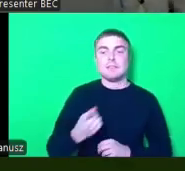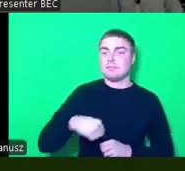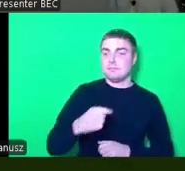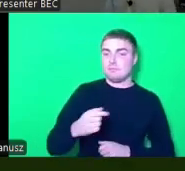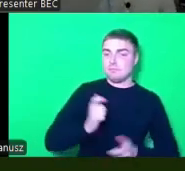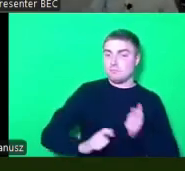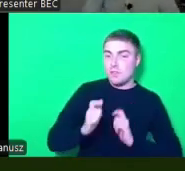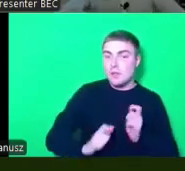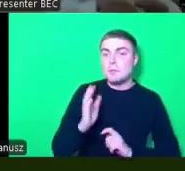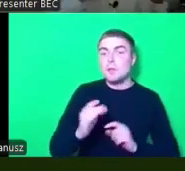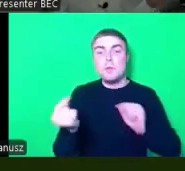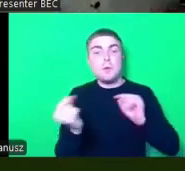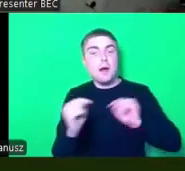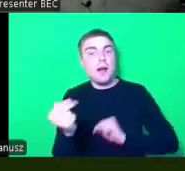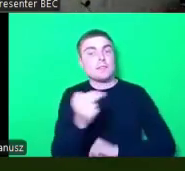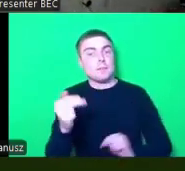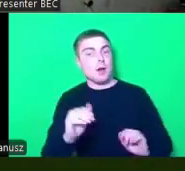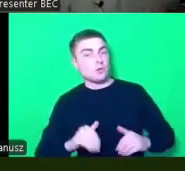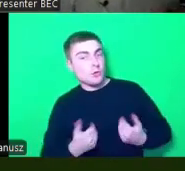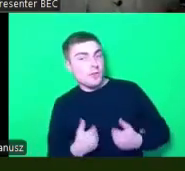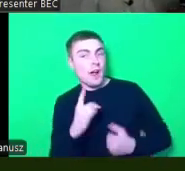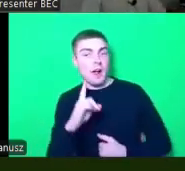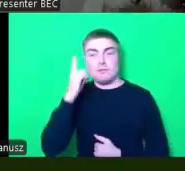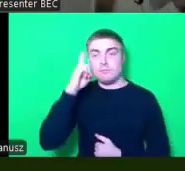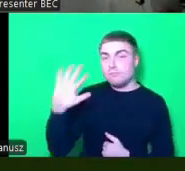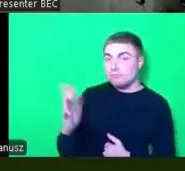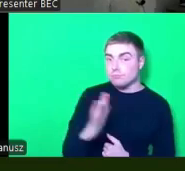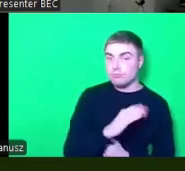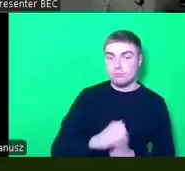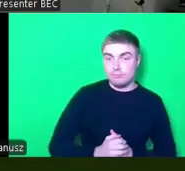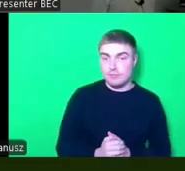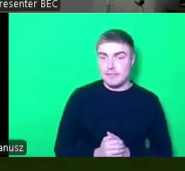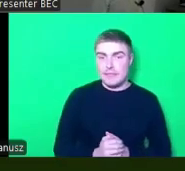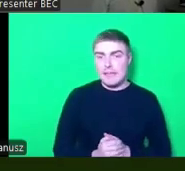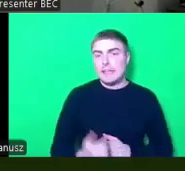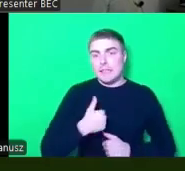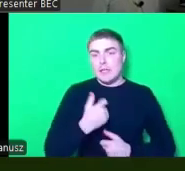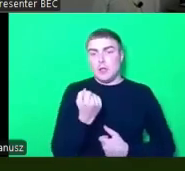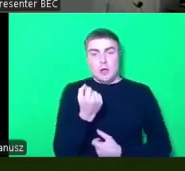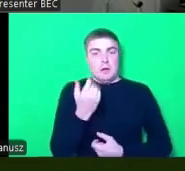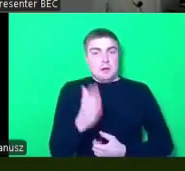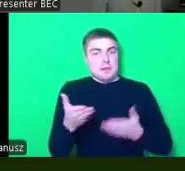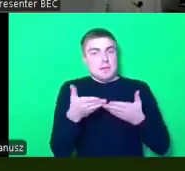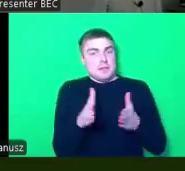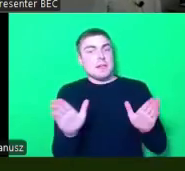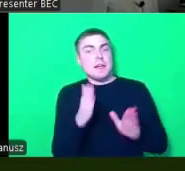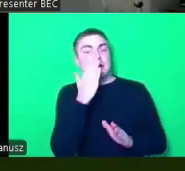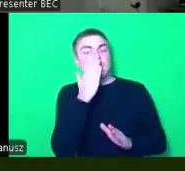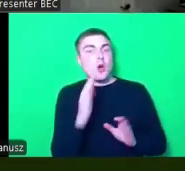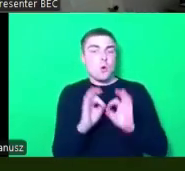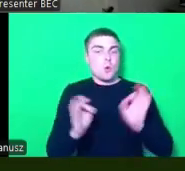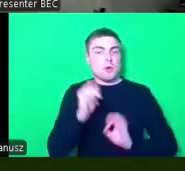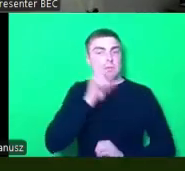health, and I will put that in a broader context of overall health of the social ecological system. I would like to